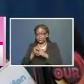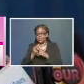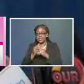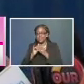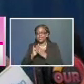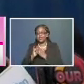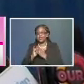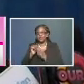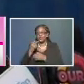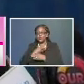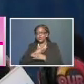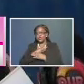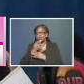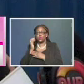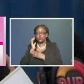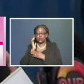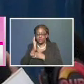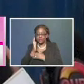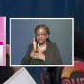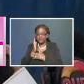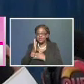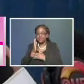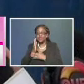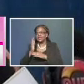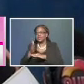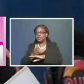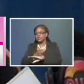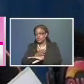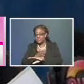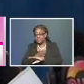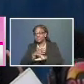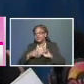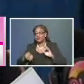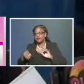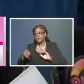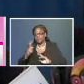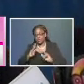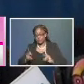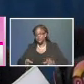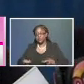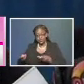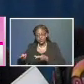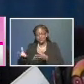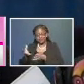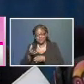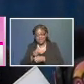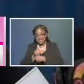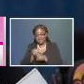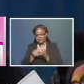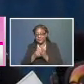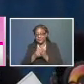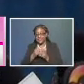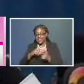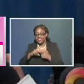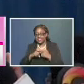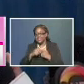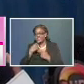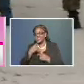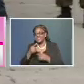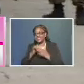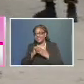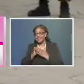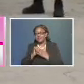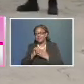will begin to boost up and bump up our amount of vaccinations at our various centers. The health minister also adding